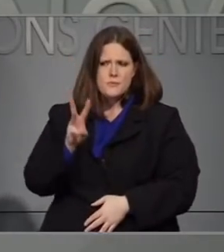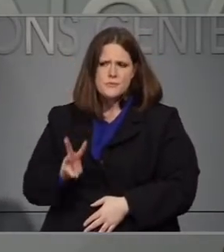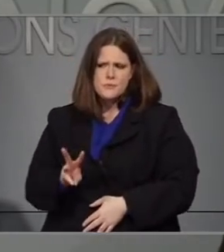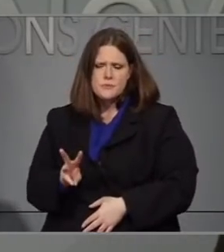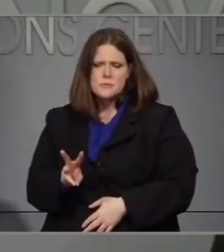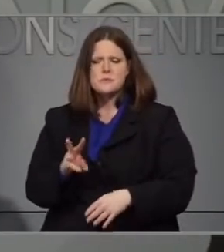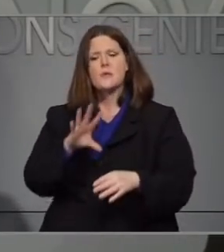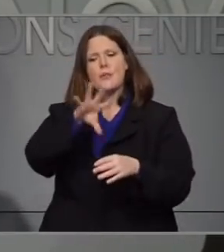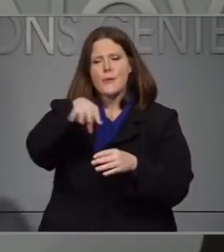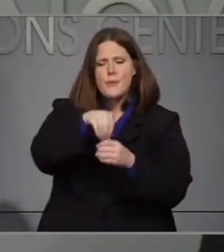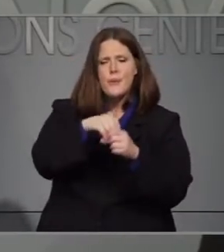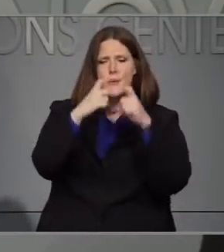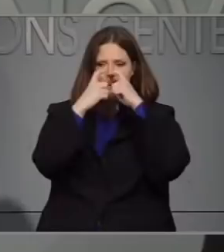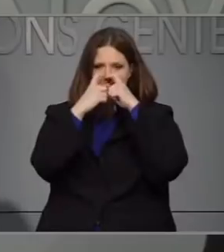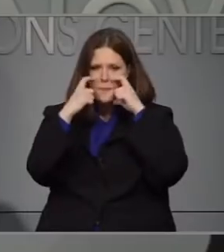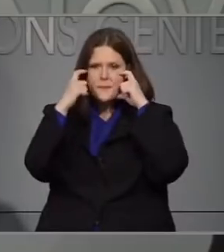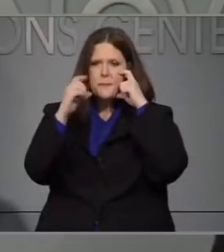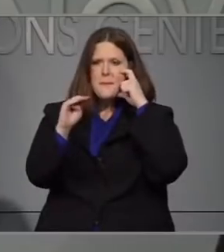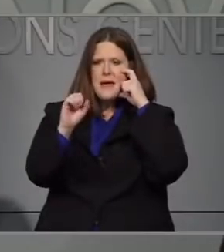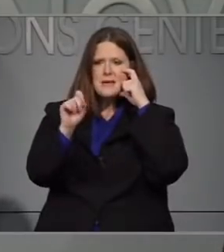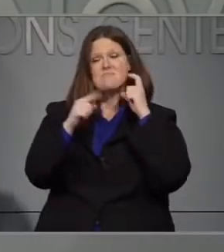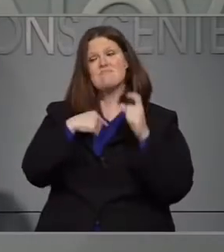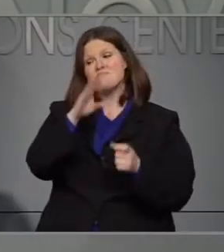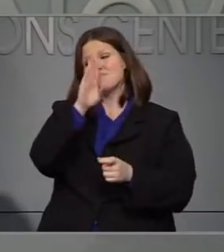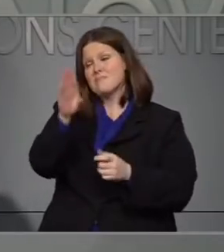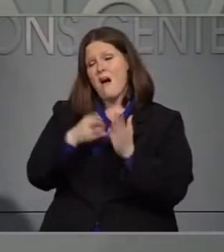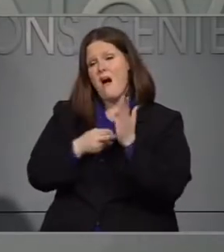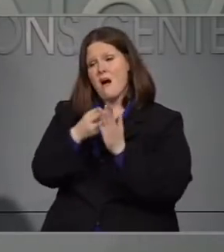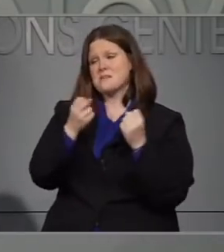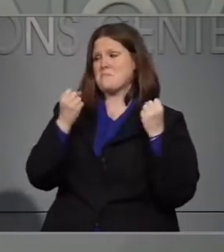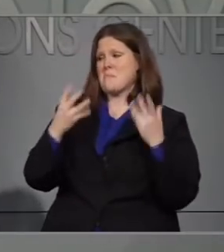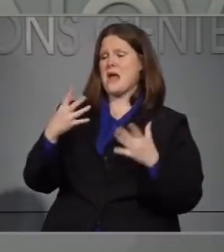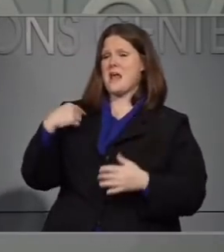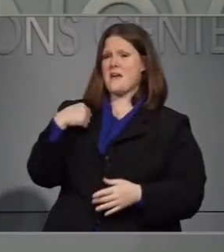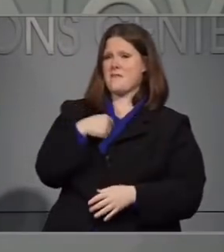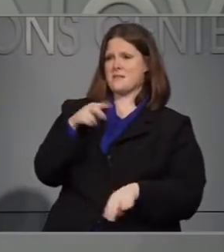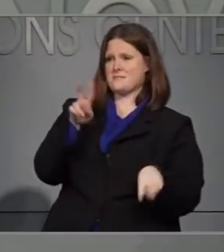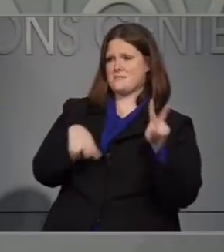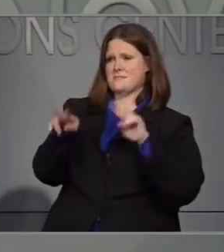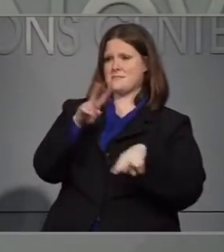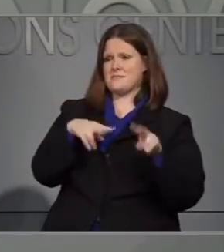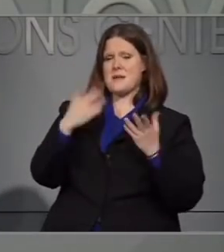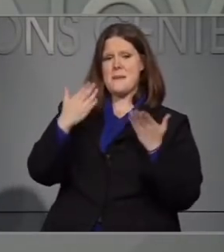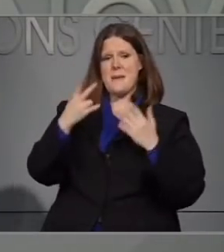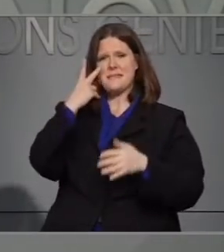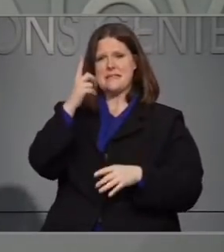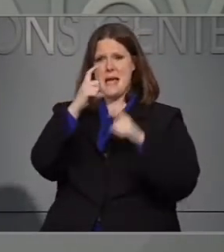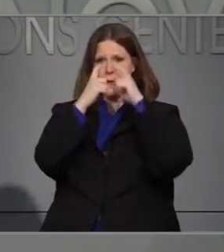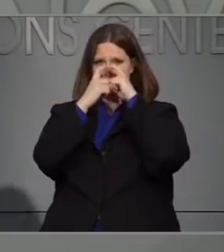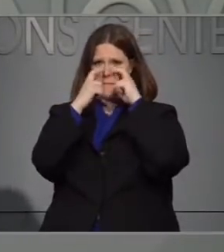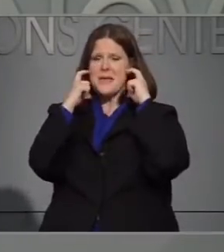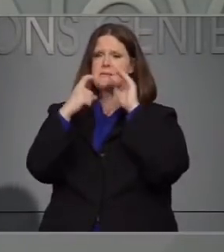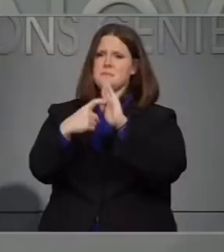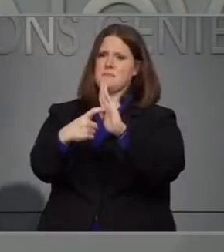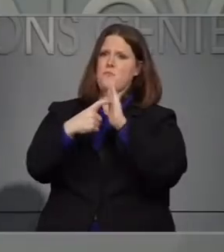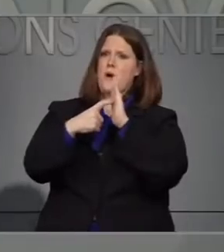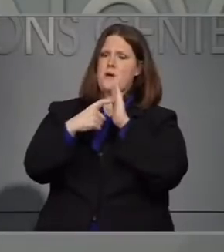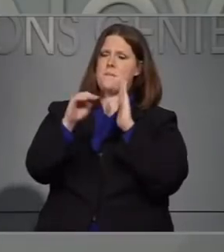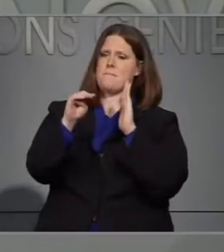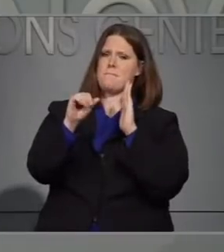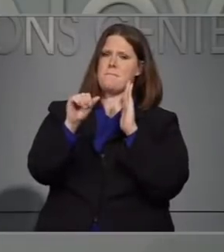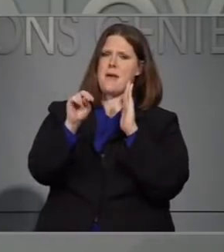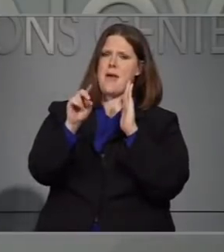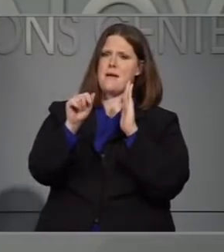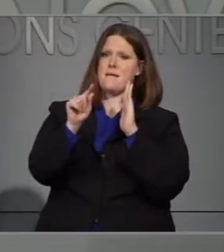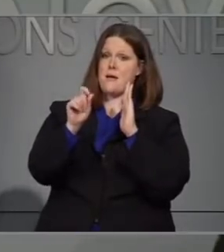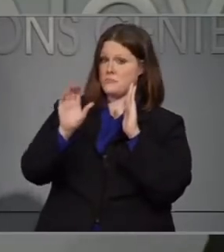including, masks. And to be honest with you, I think a lot of us were thinking that we might see a mask mandate. Is that in the